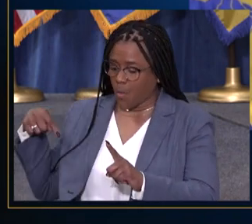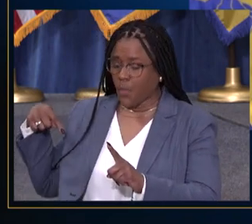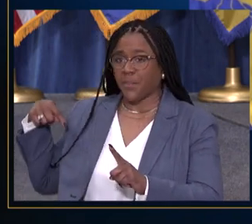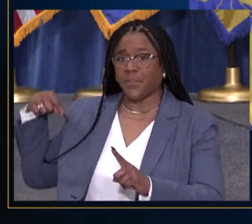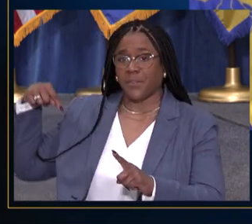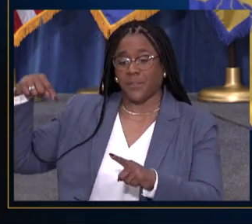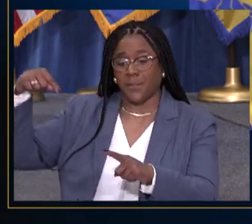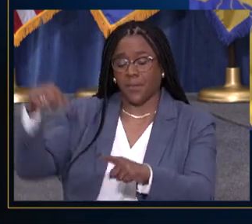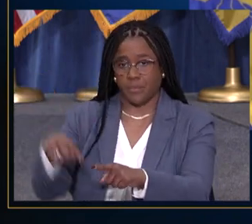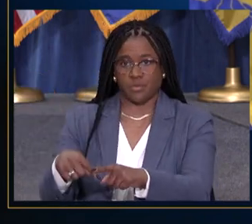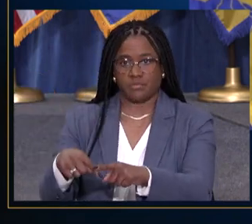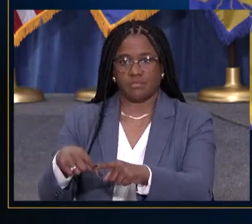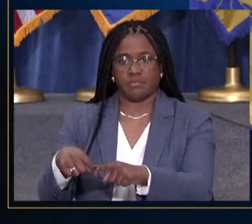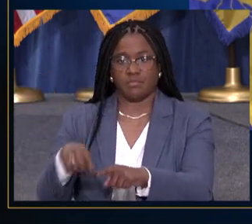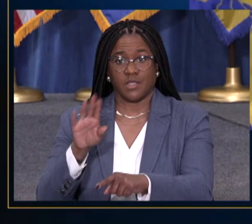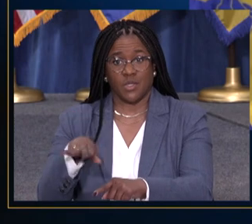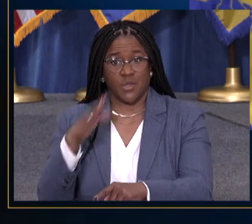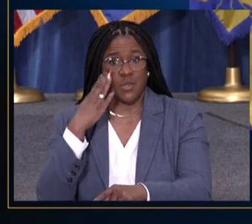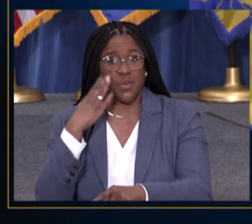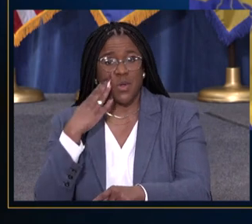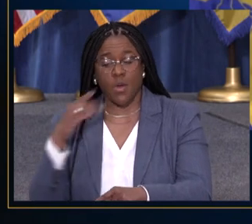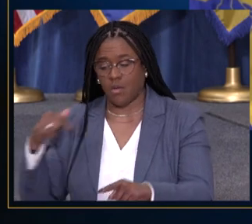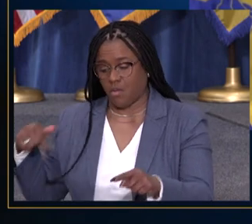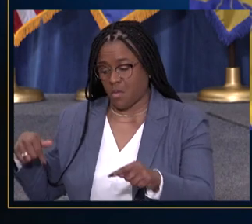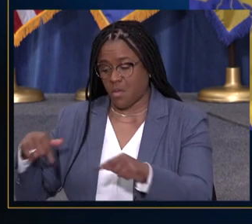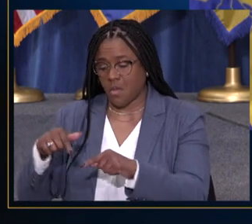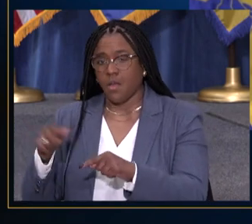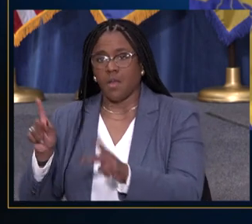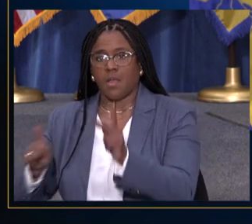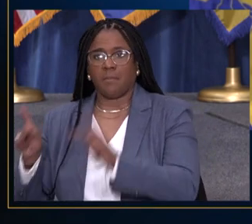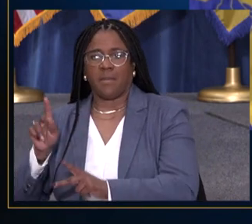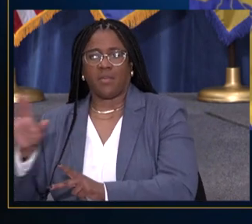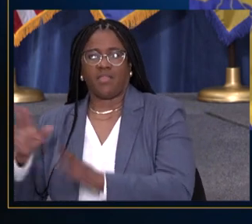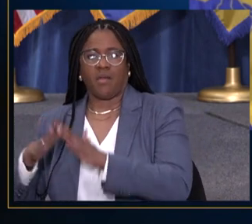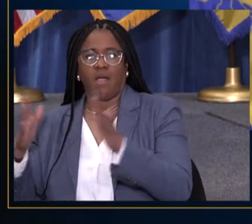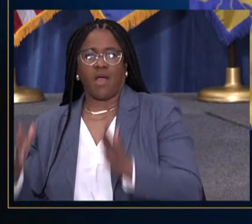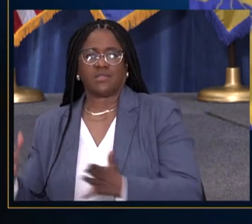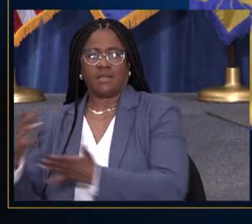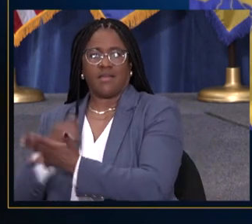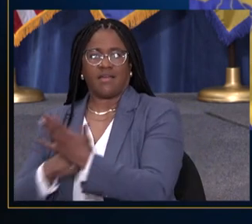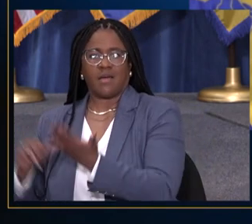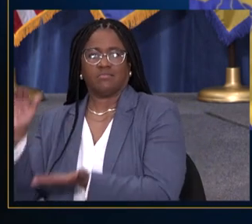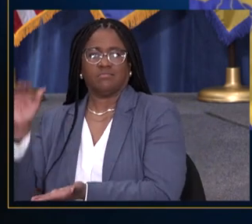to the end, you know, the median household income decreases by nearly